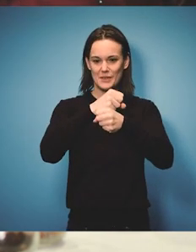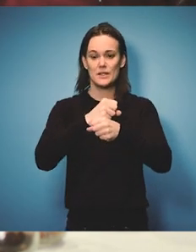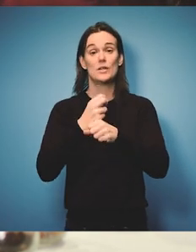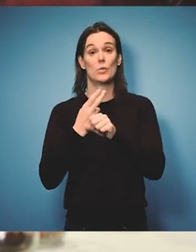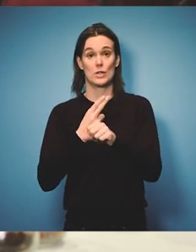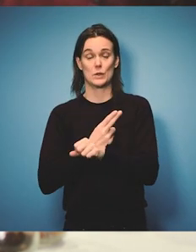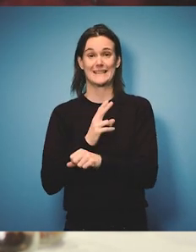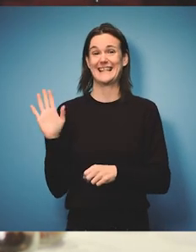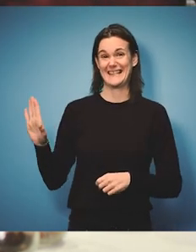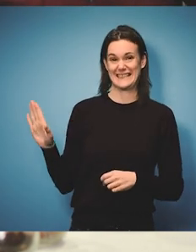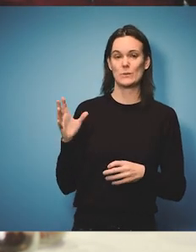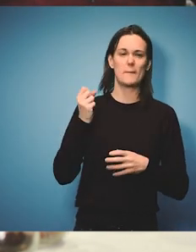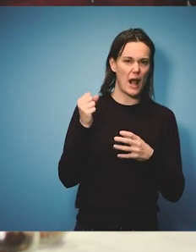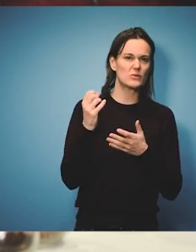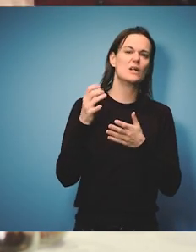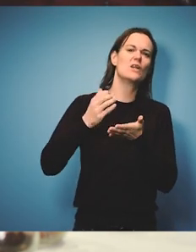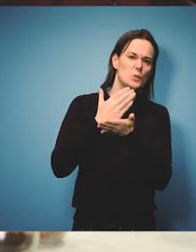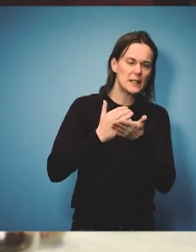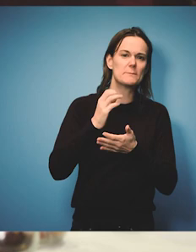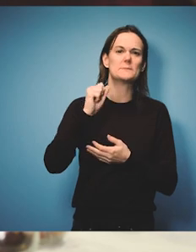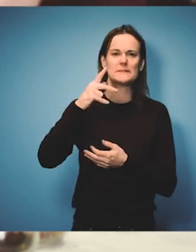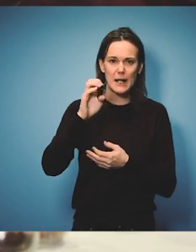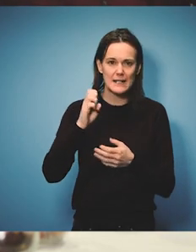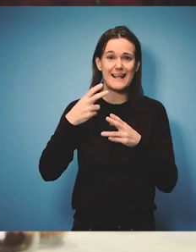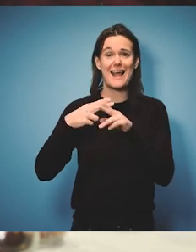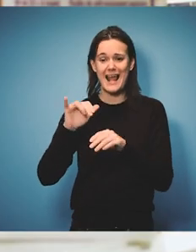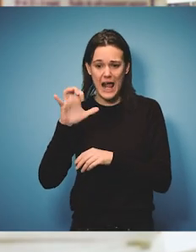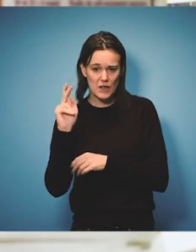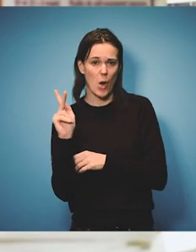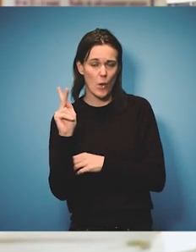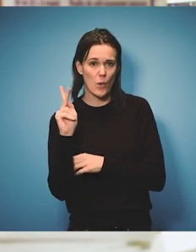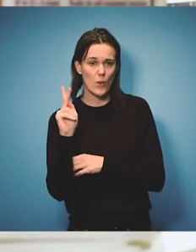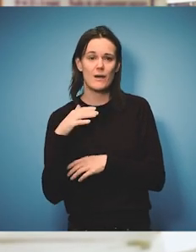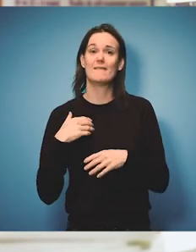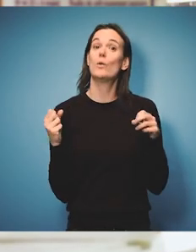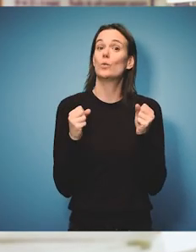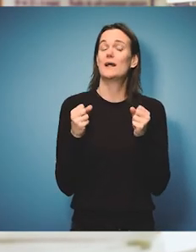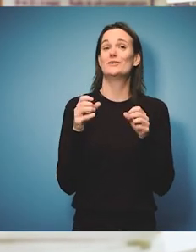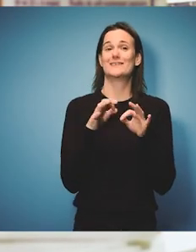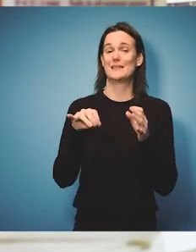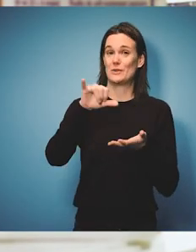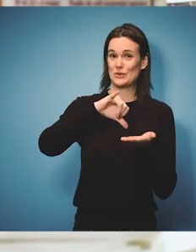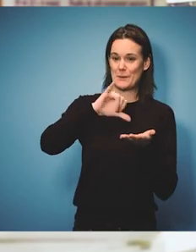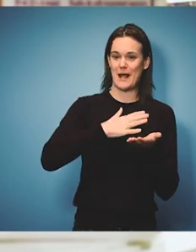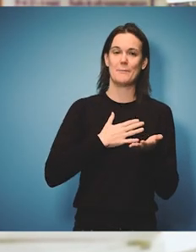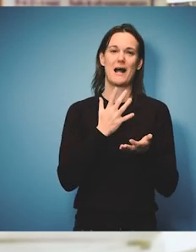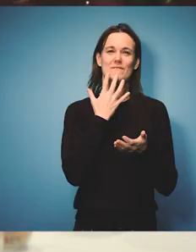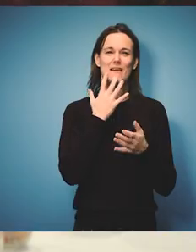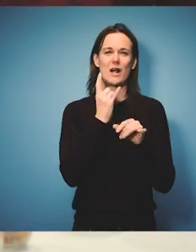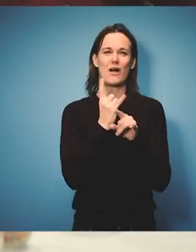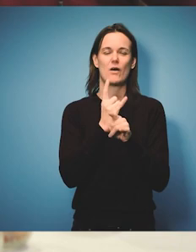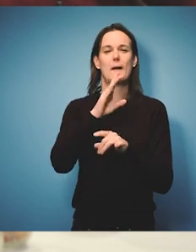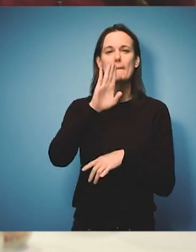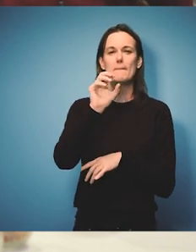use Garth's version with the milk, the cream, the spices, the egg yolks. I have the winter simple syrup here as well as my